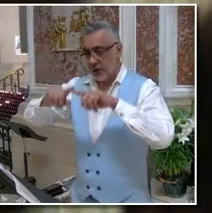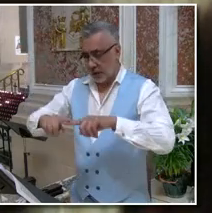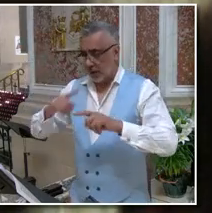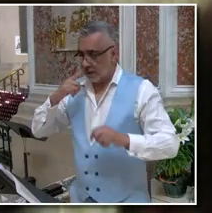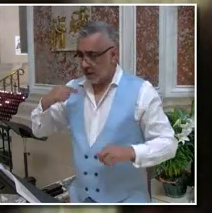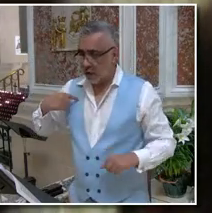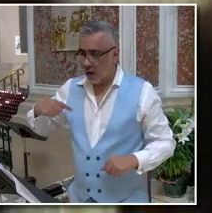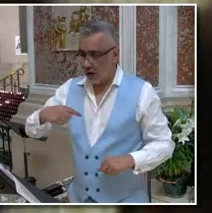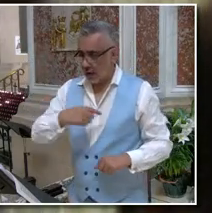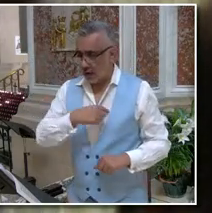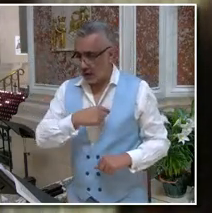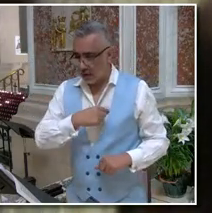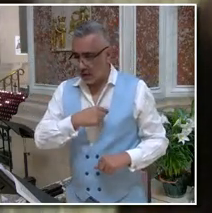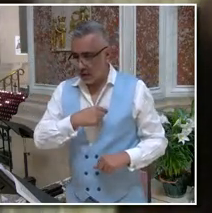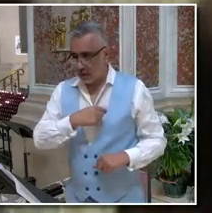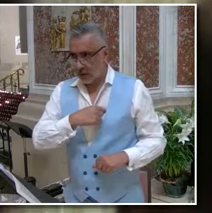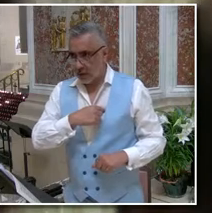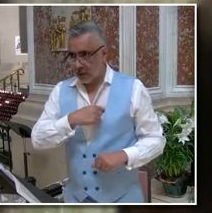for us.